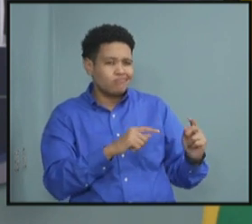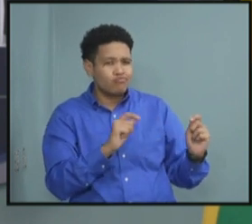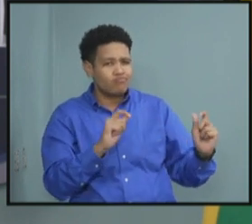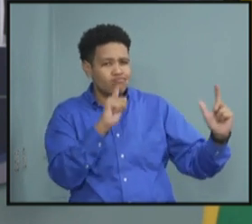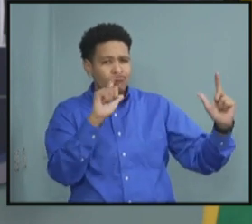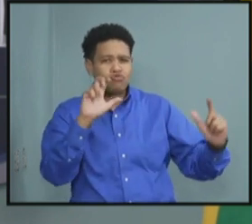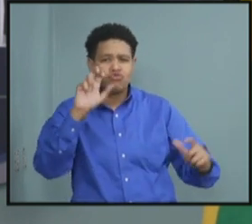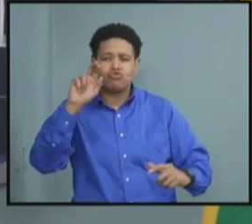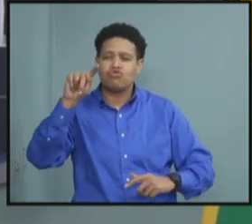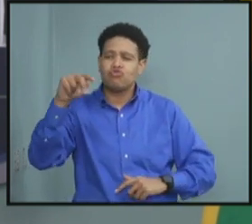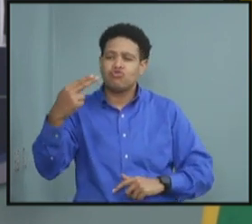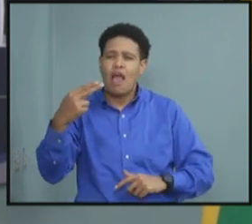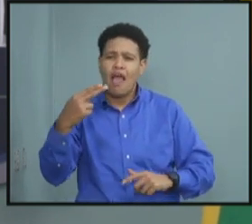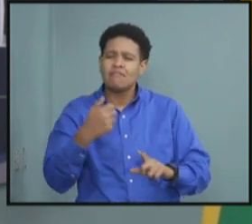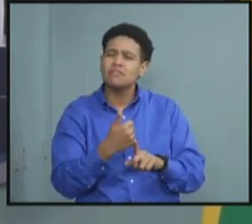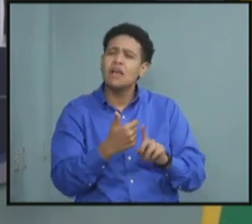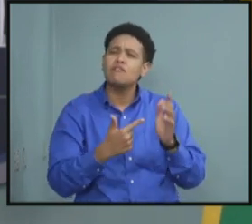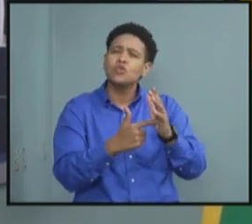shows that